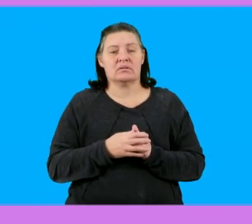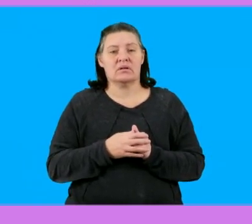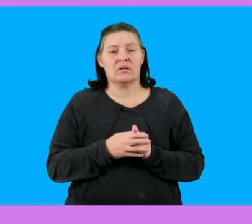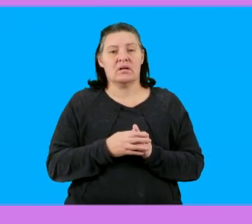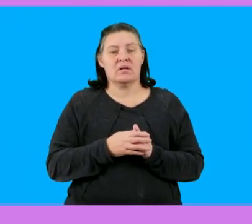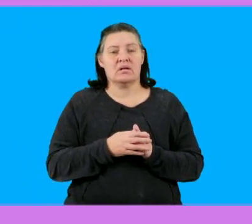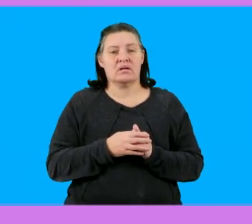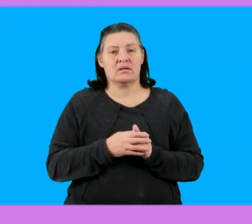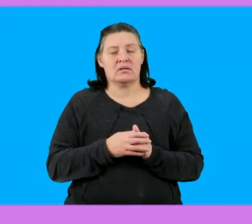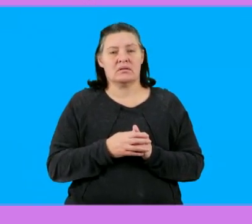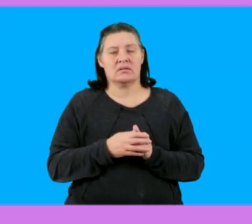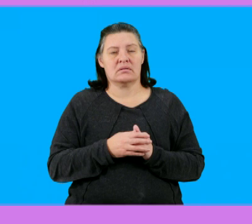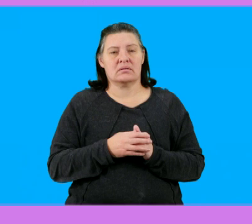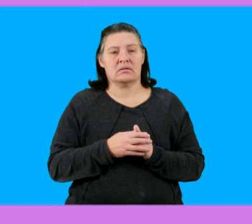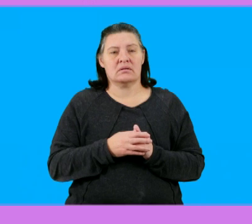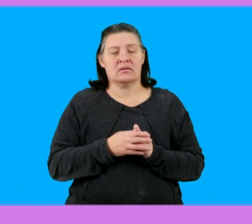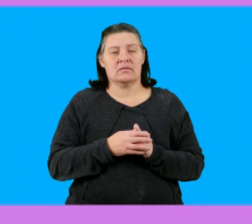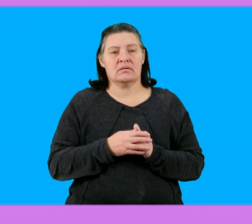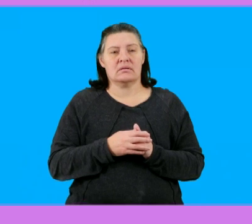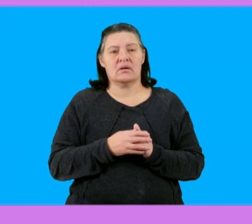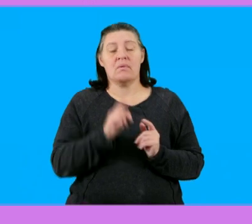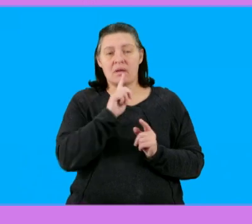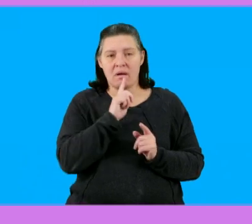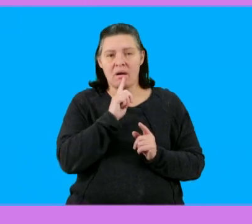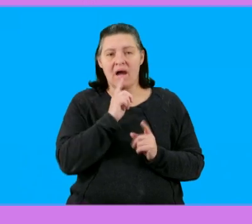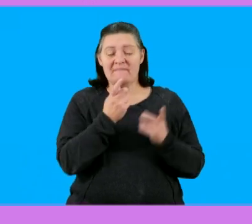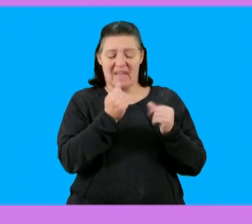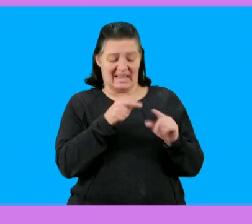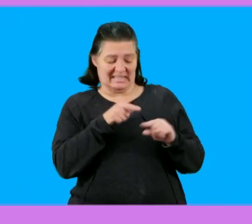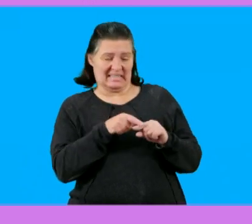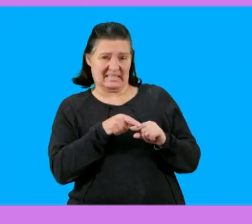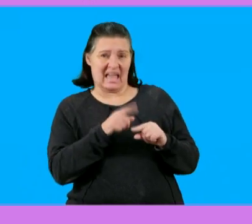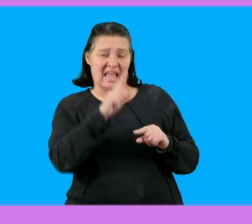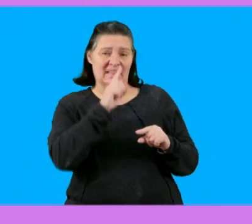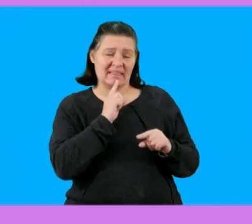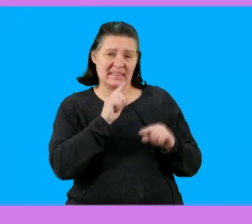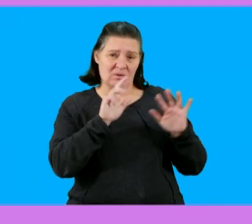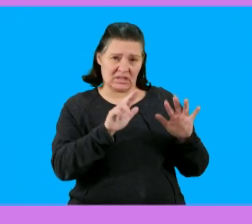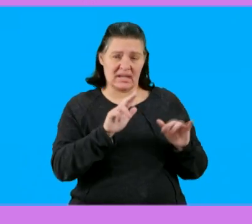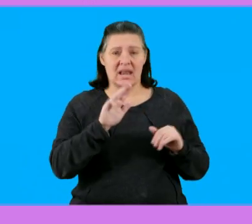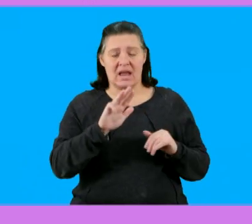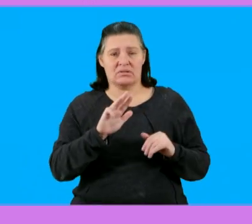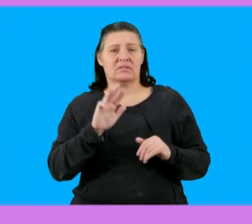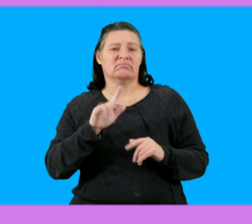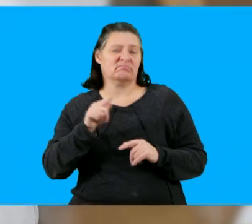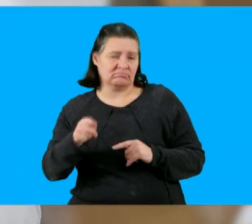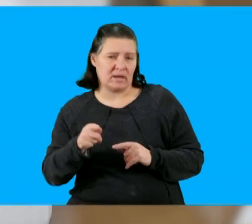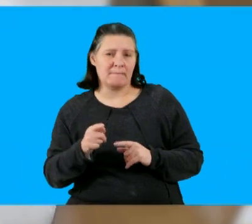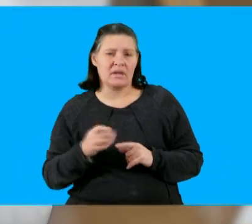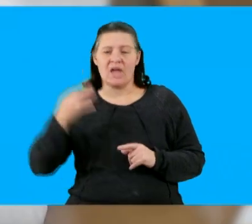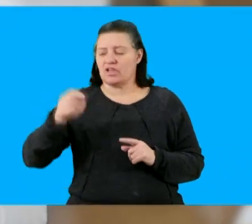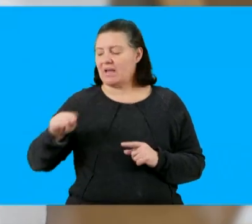8,099 Rand and 10 cents must now be financed, right? That is normally financed by a third